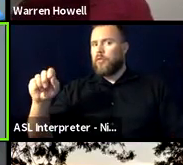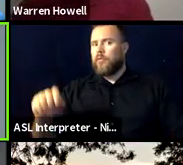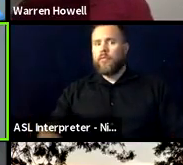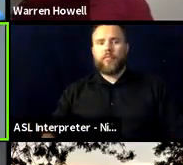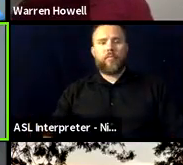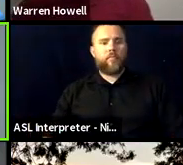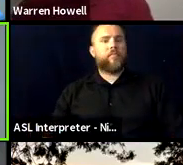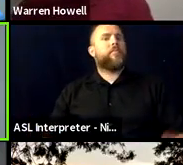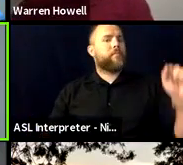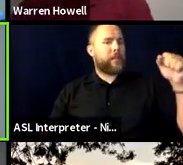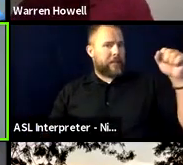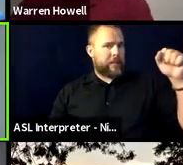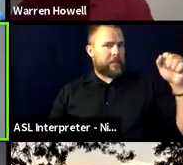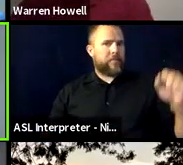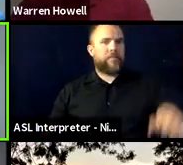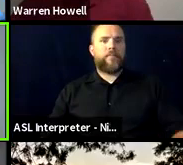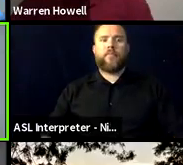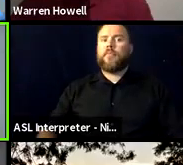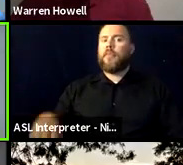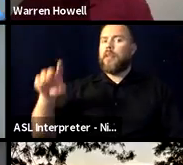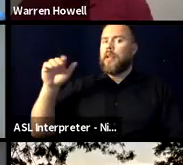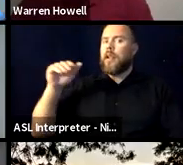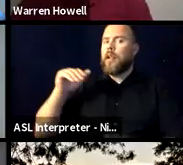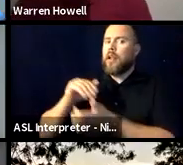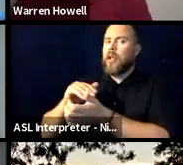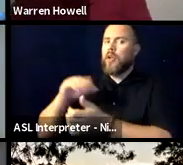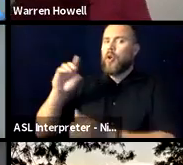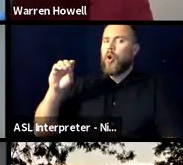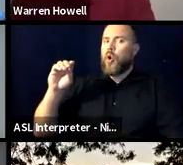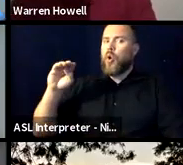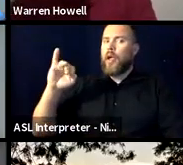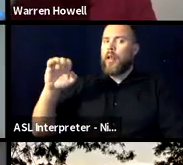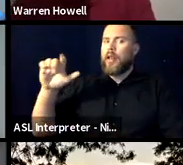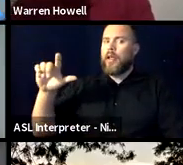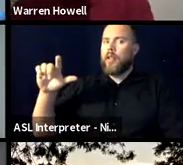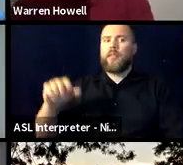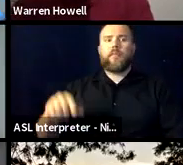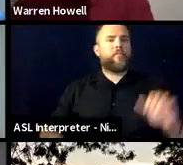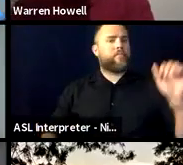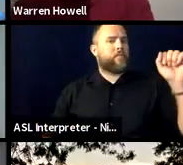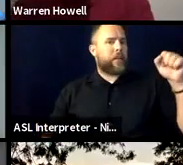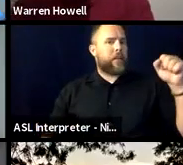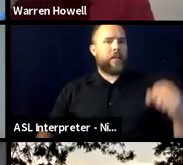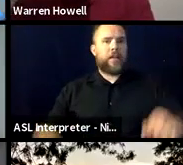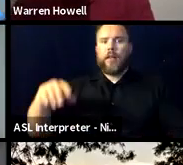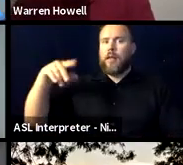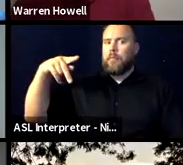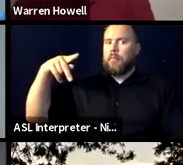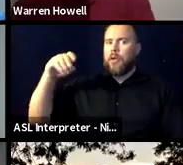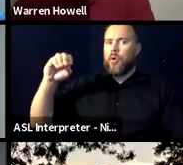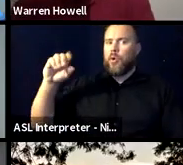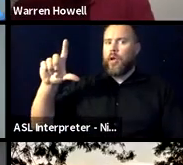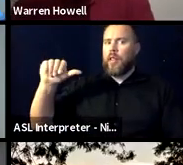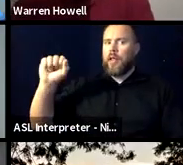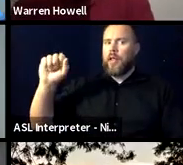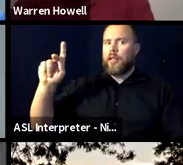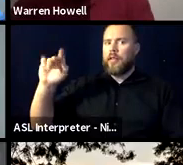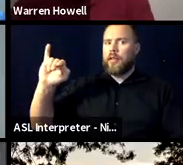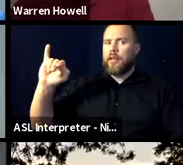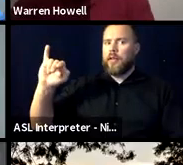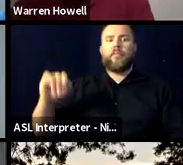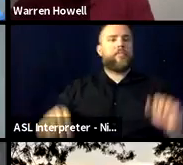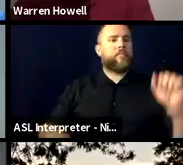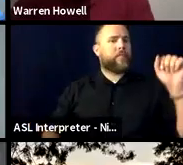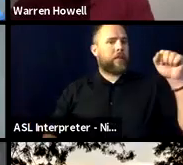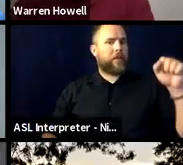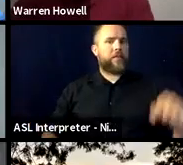Alethea Smith Tucker, yes. Dr. O'Neill, Claire O'Neill, yes. Mr. Pulaski. Fred Pulaski, yes. Keely Powell also votes